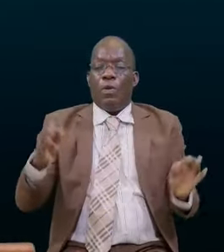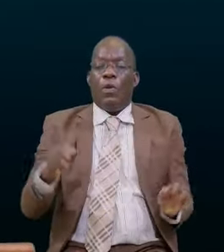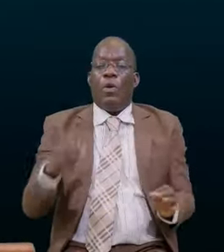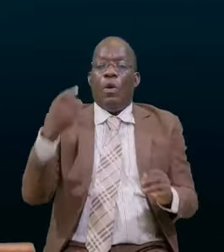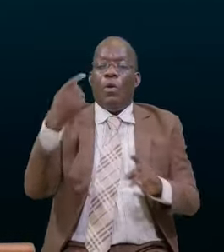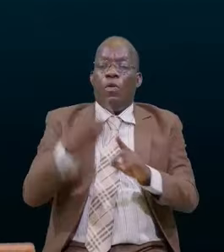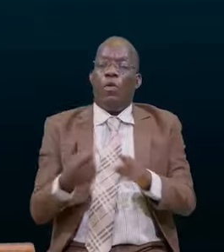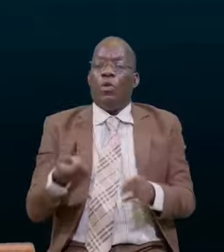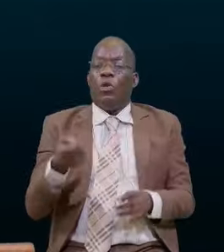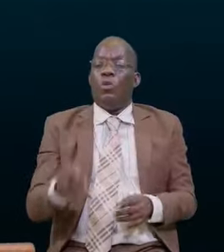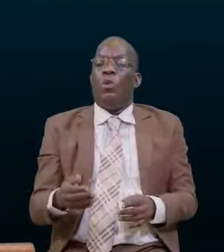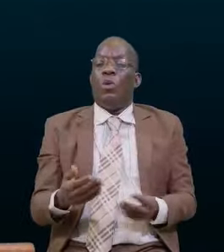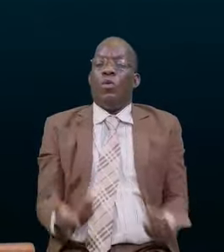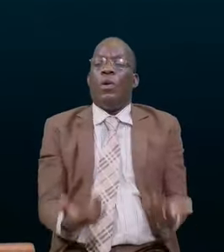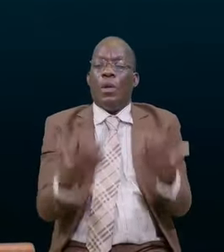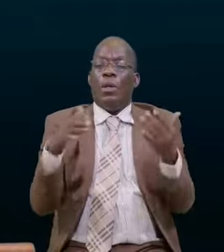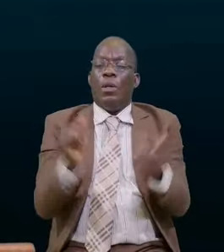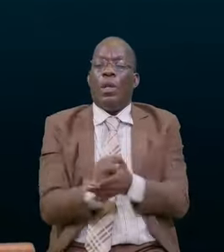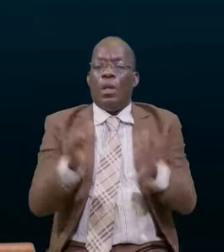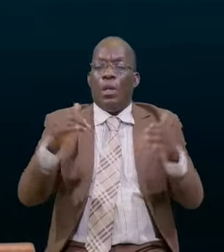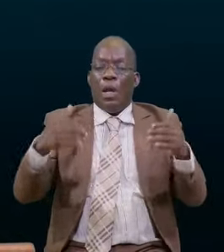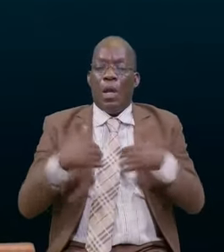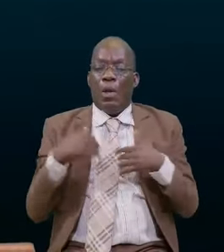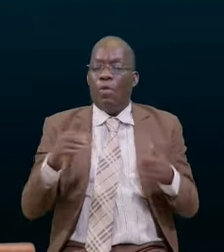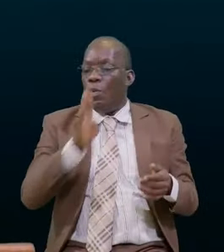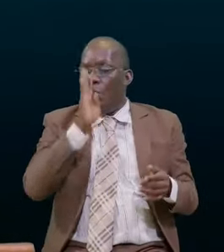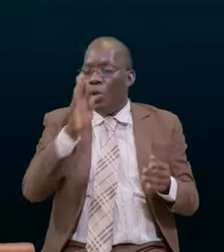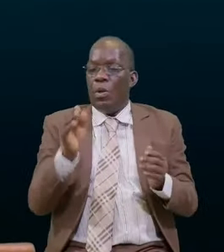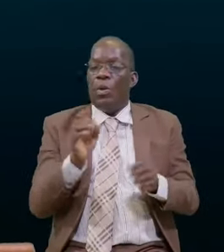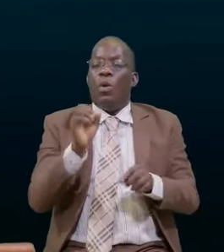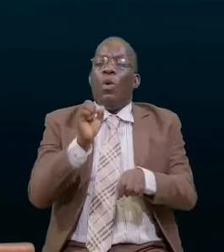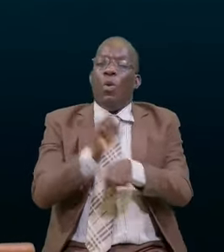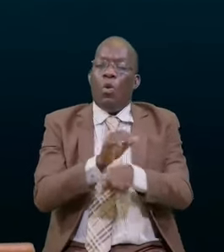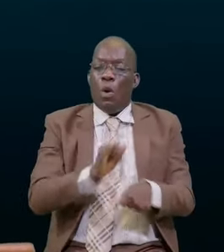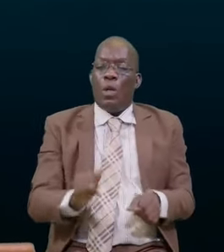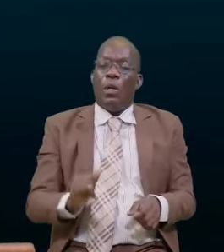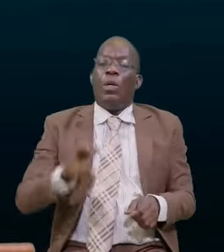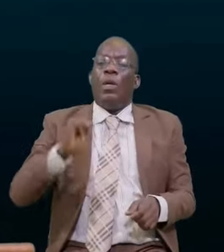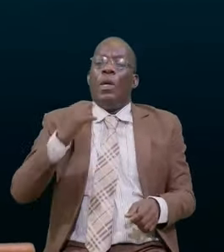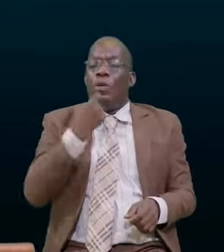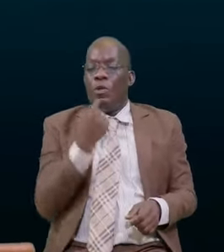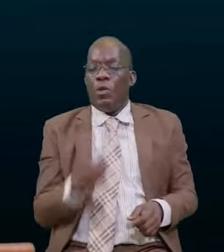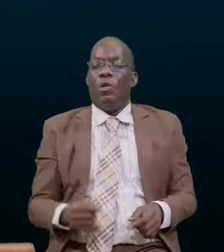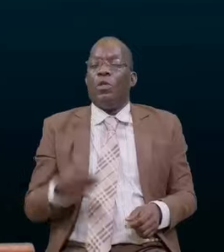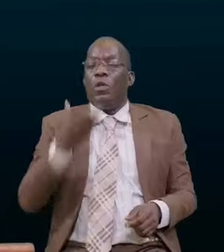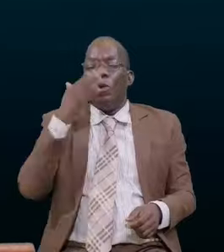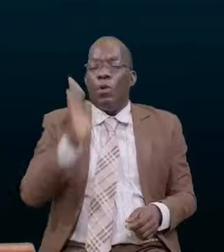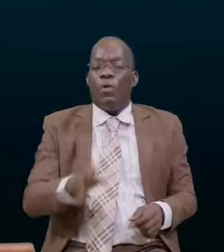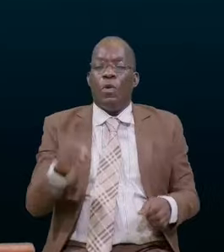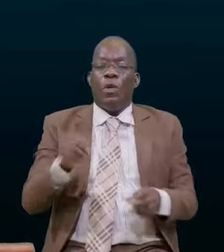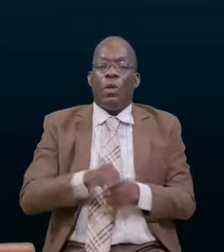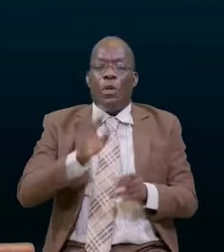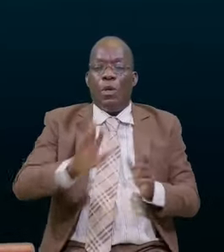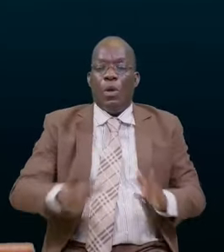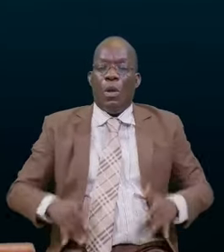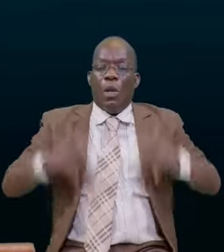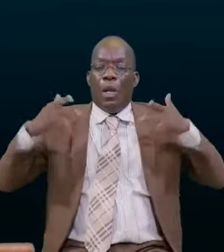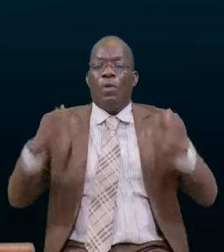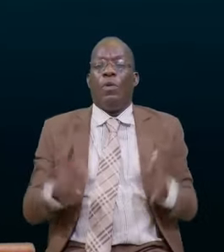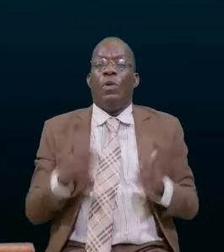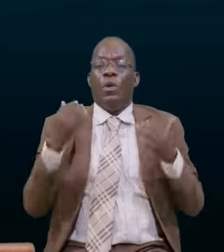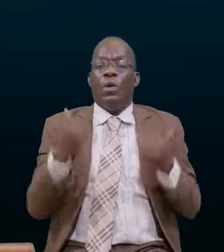that has really been working serious evil on your life today you can be able to be